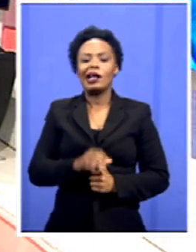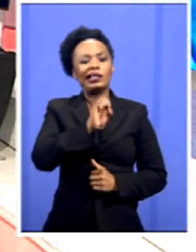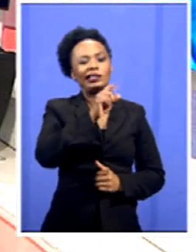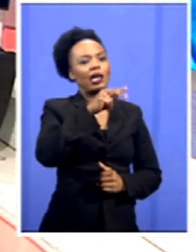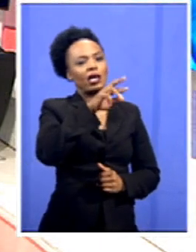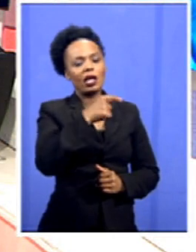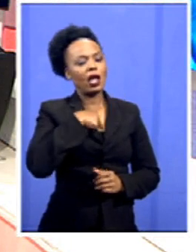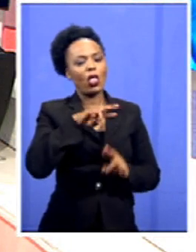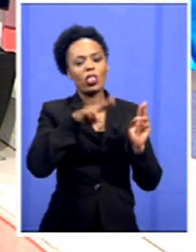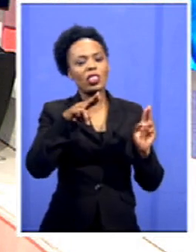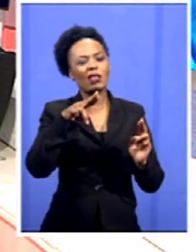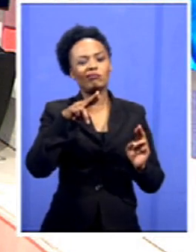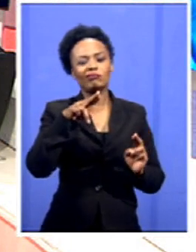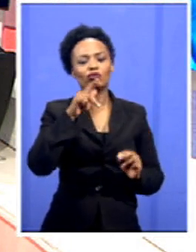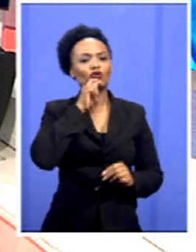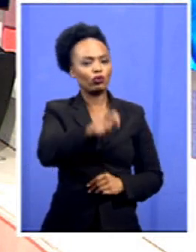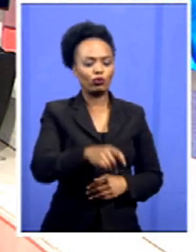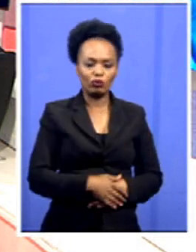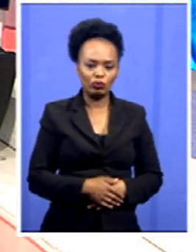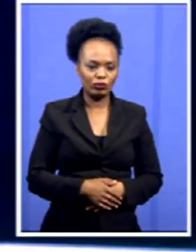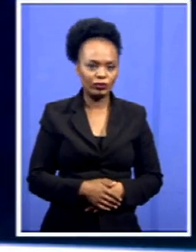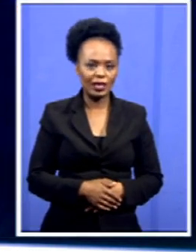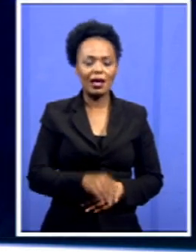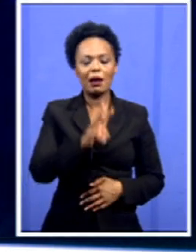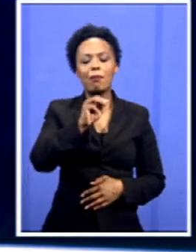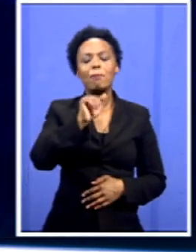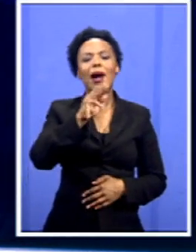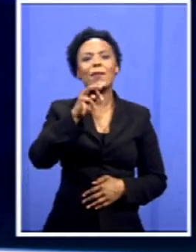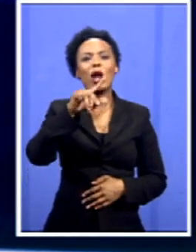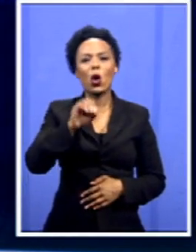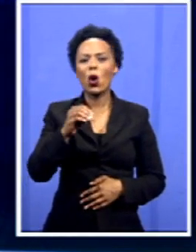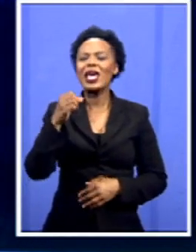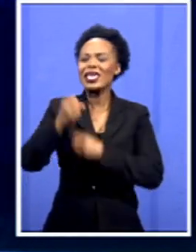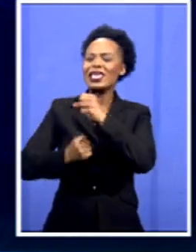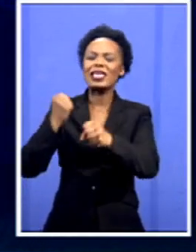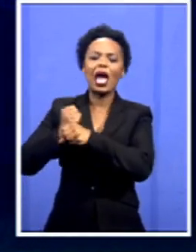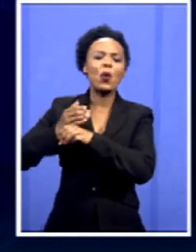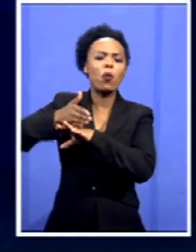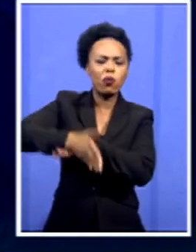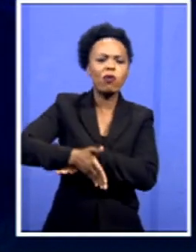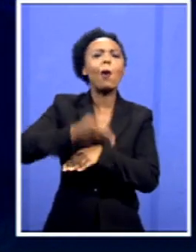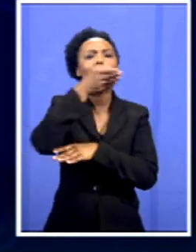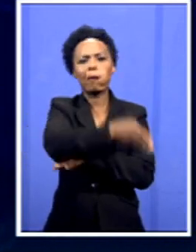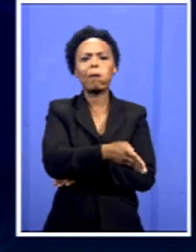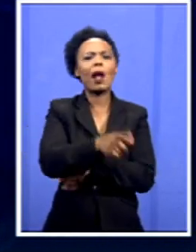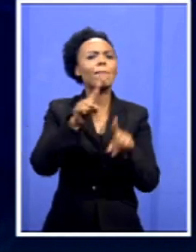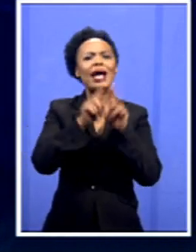true. Mamelo has been there for many years. And for many years, Mamelo has not been having electricity. For many